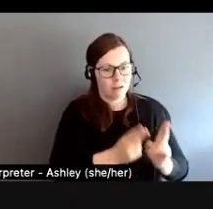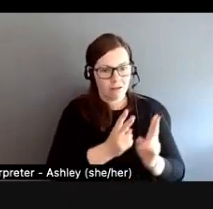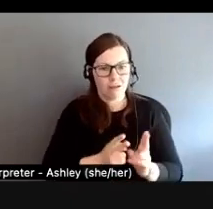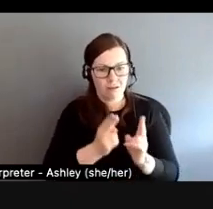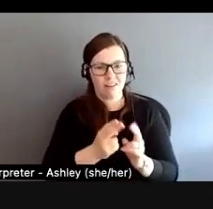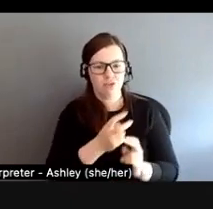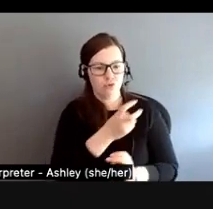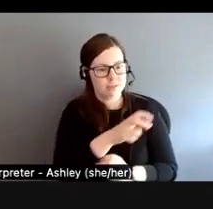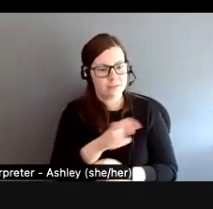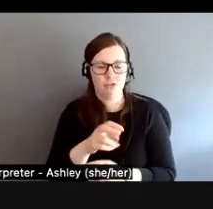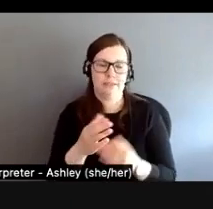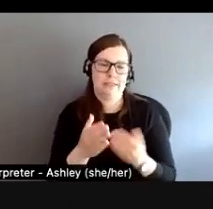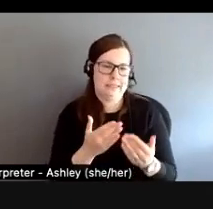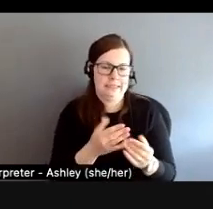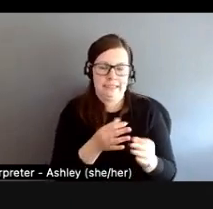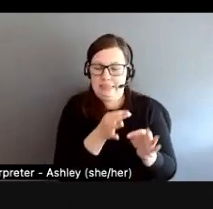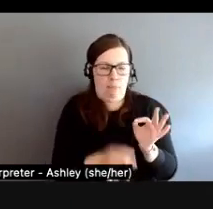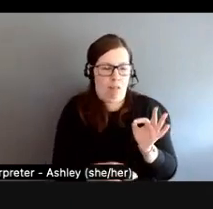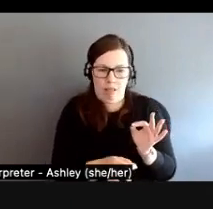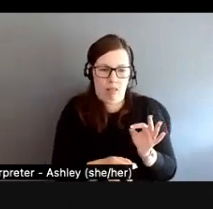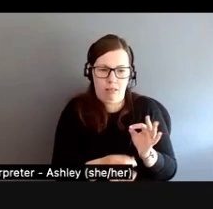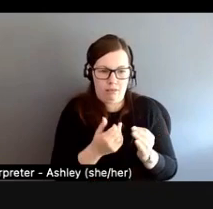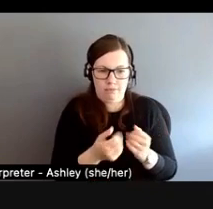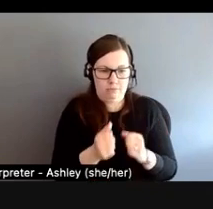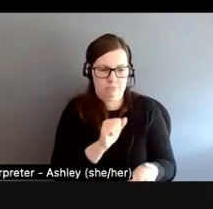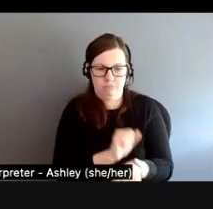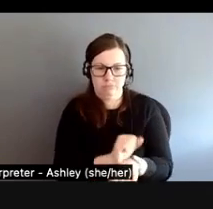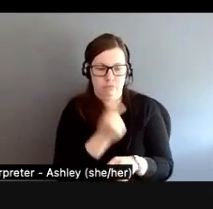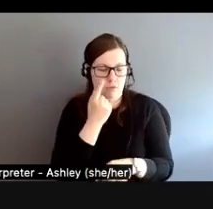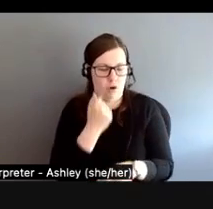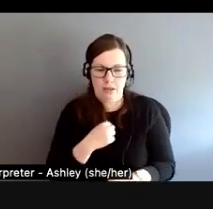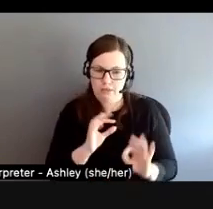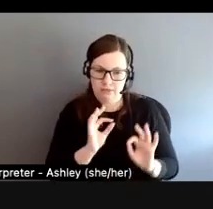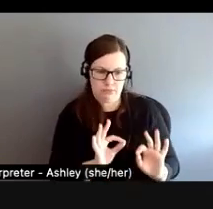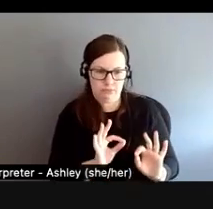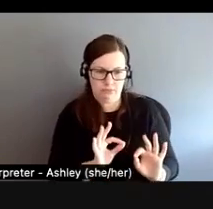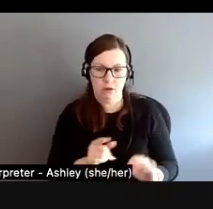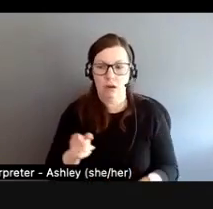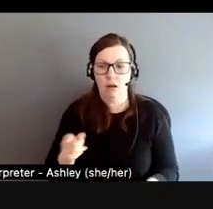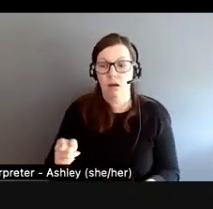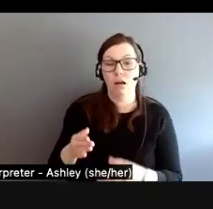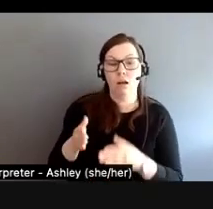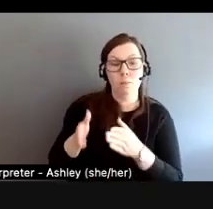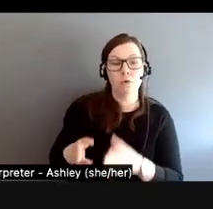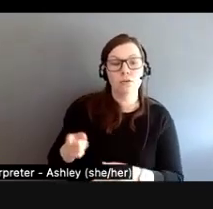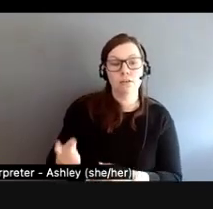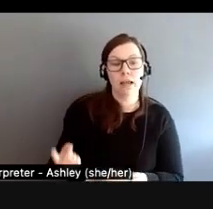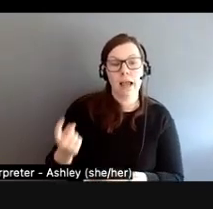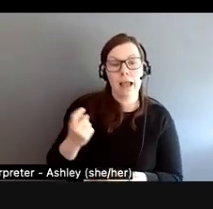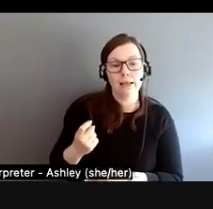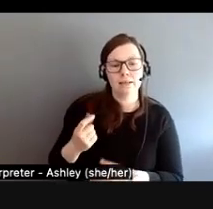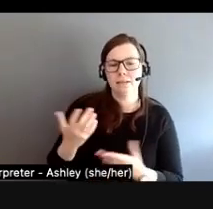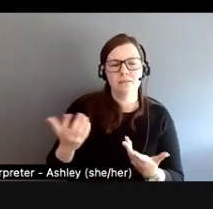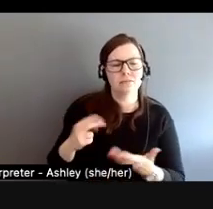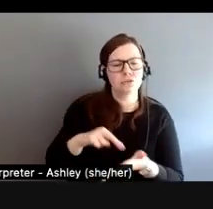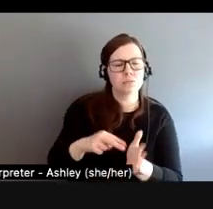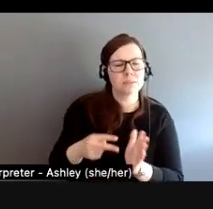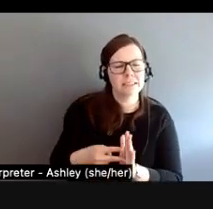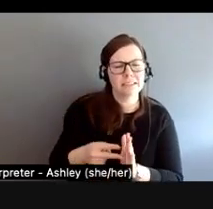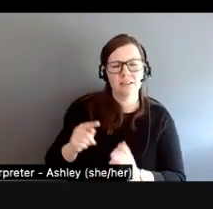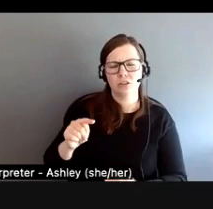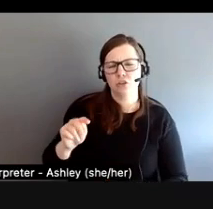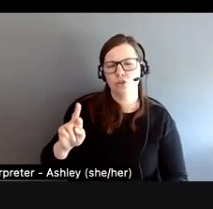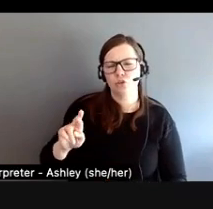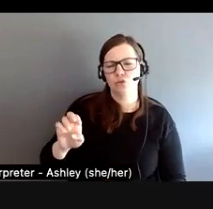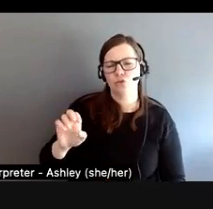that. Alan just asked, what is a trending sound? Is this licensed music or audio already on TikTok itself? So